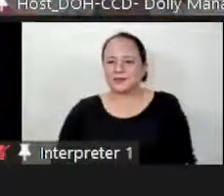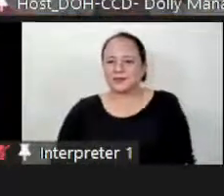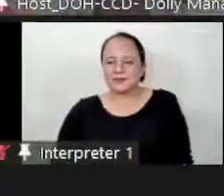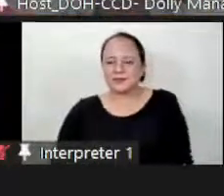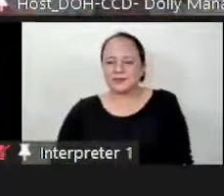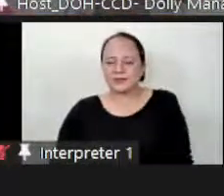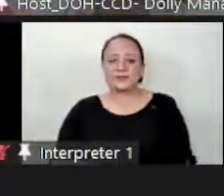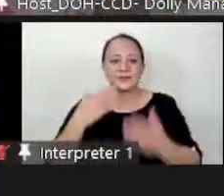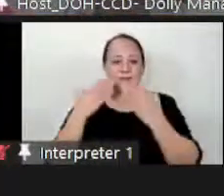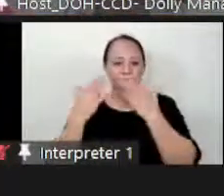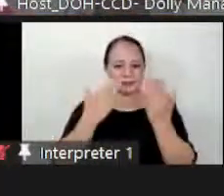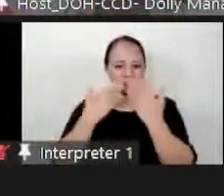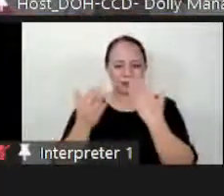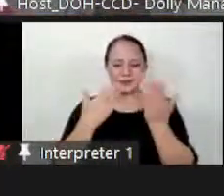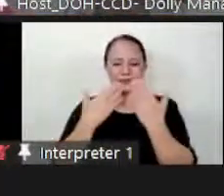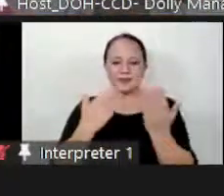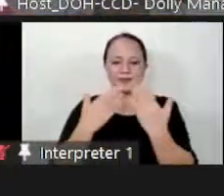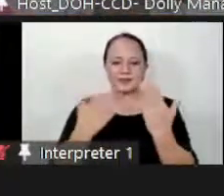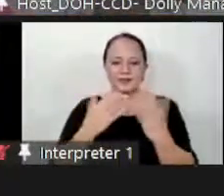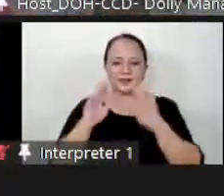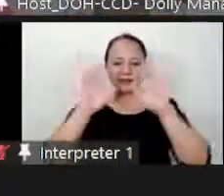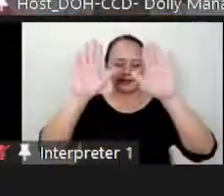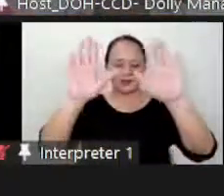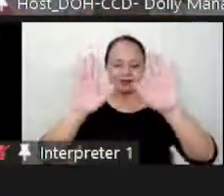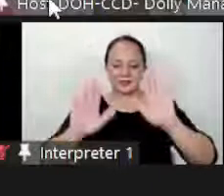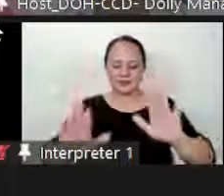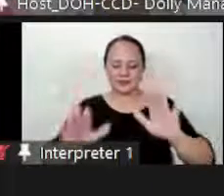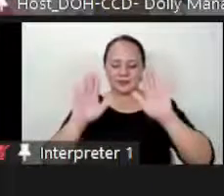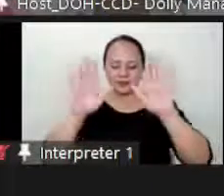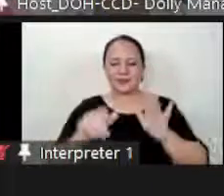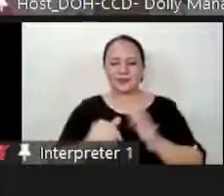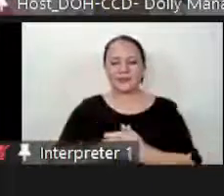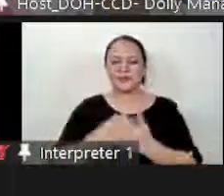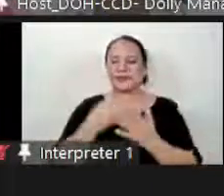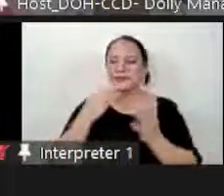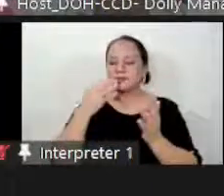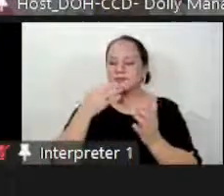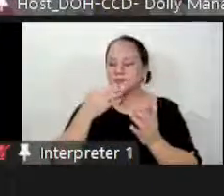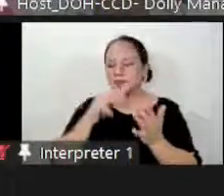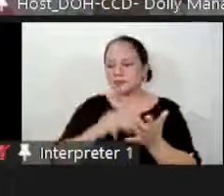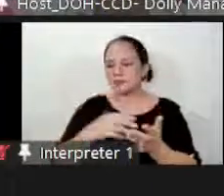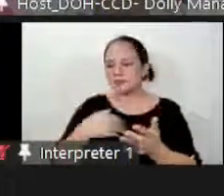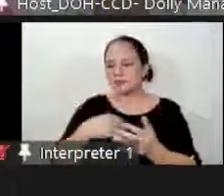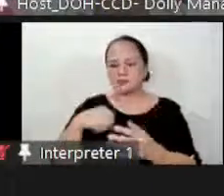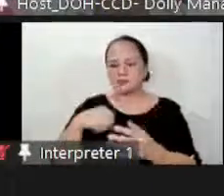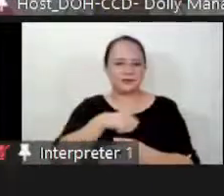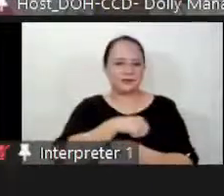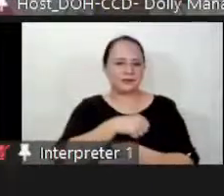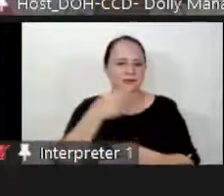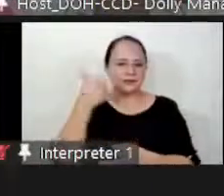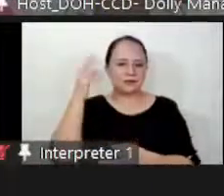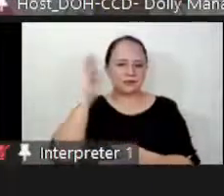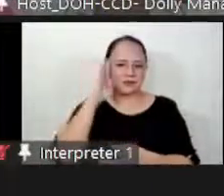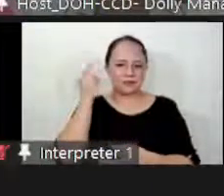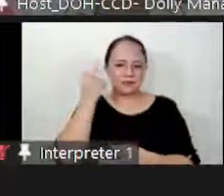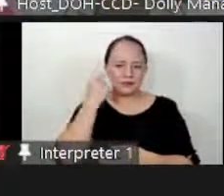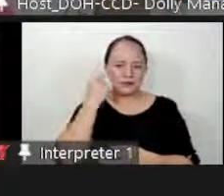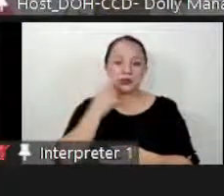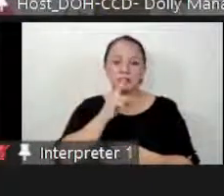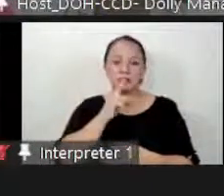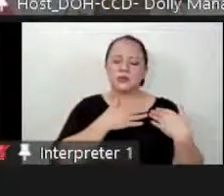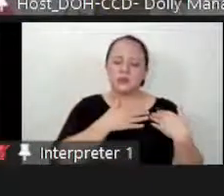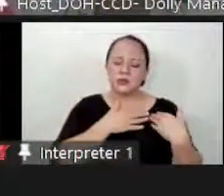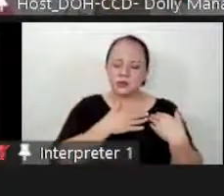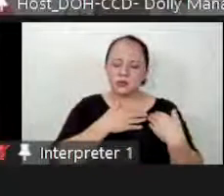Thank you for that wonderful keynote speech, Senator Go. Tunay po na mabigat ang sakit